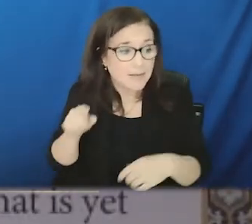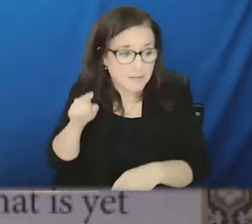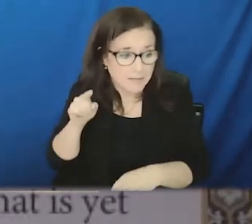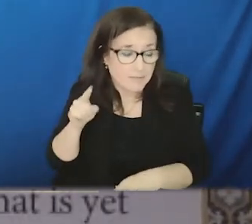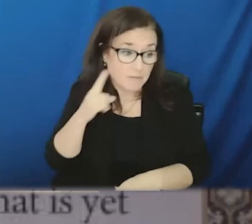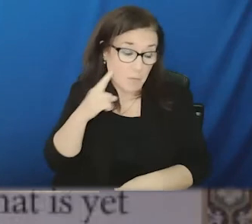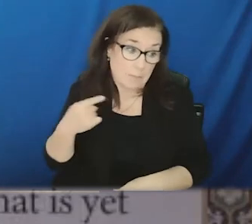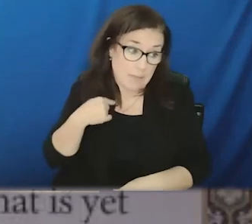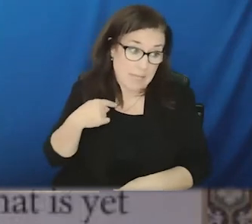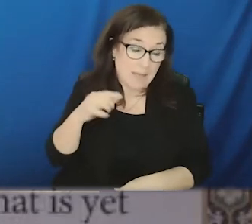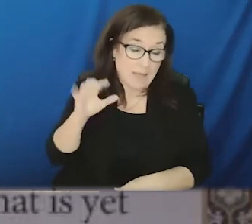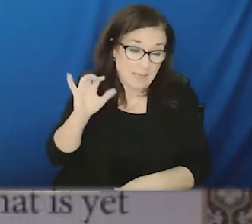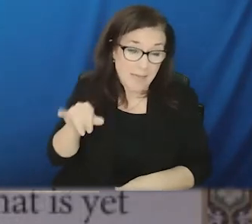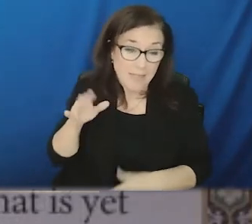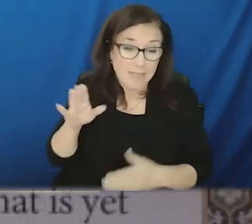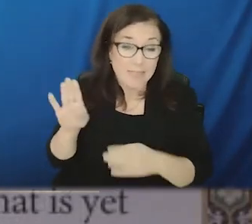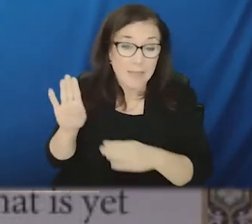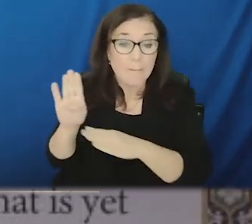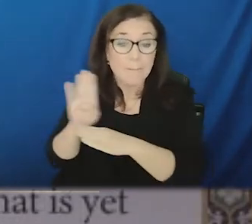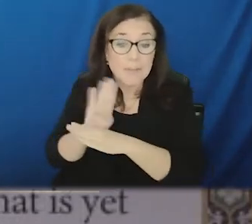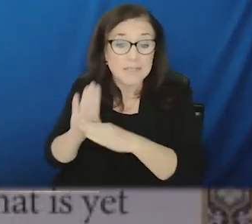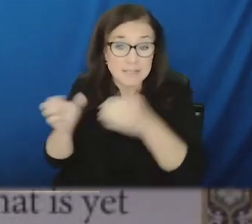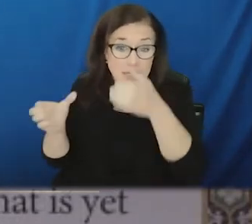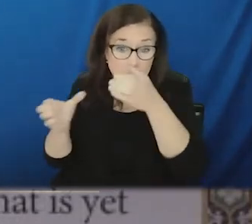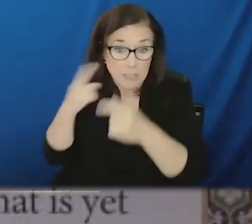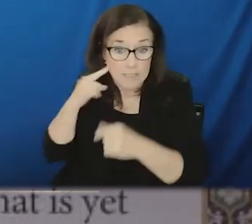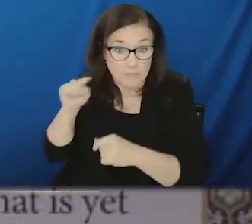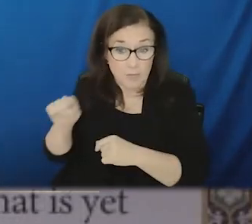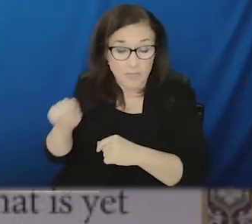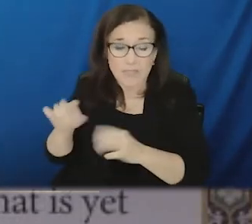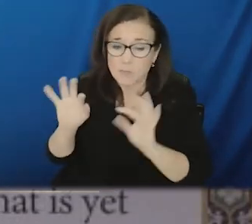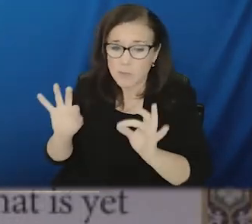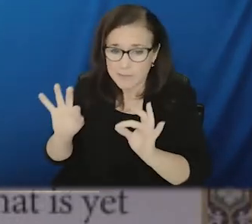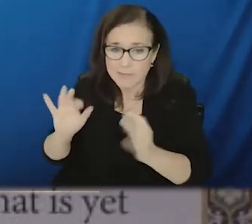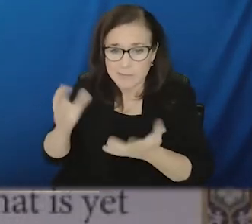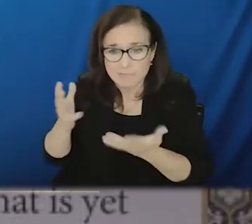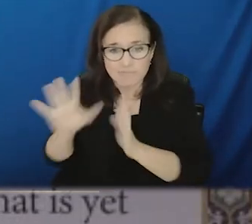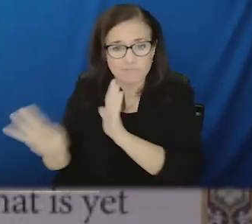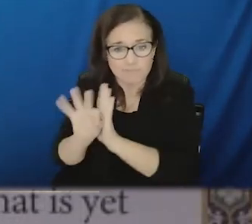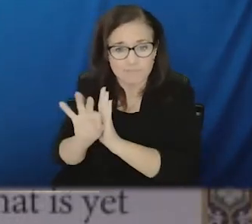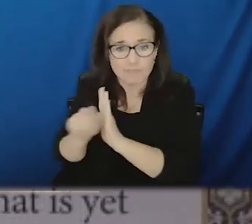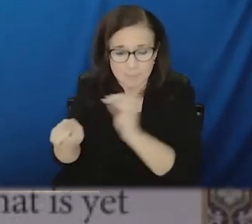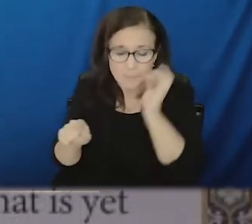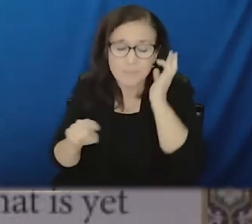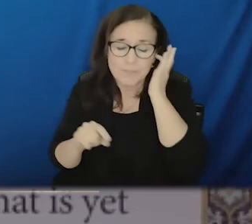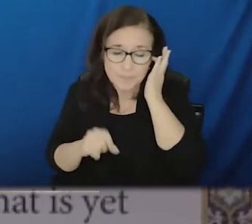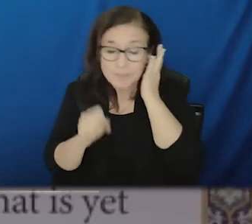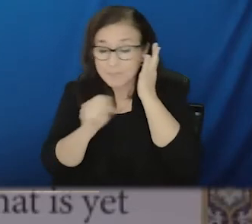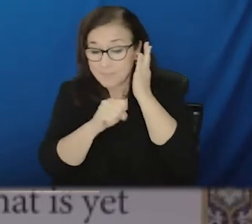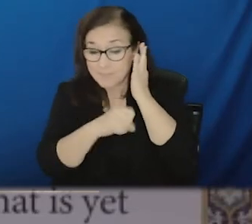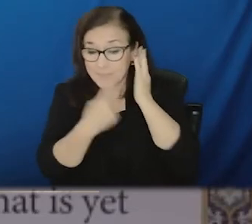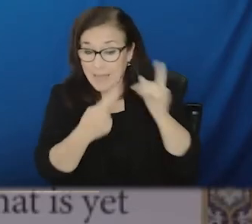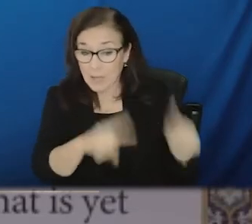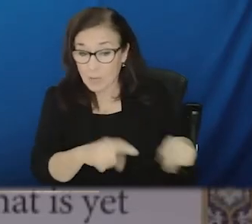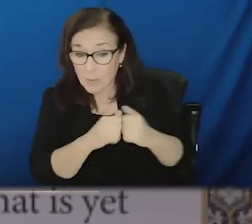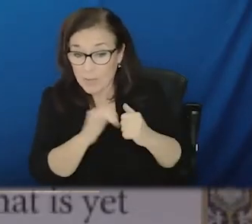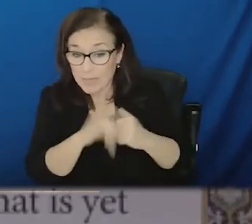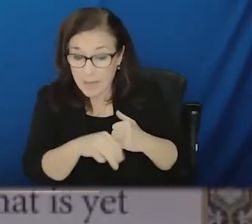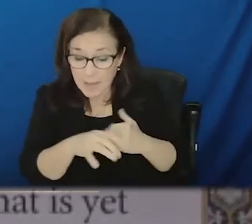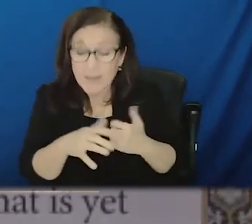the job. I have to agree. So I'll first of all ask if there are any public comments of Ms.